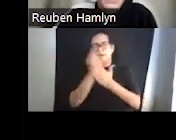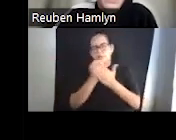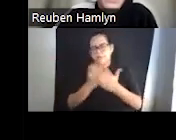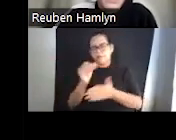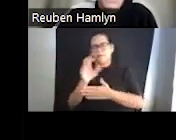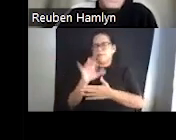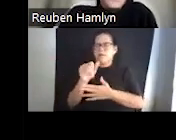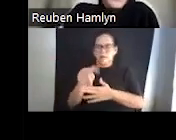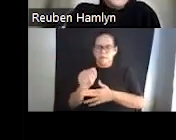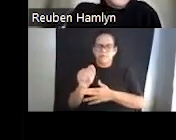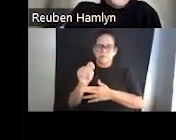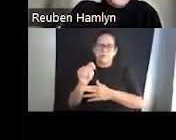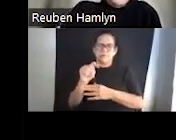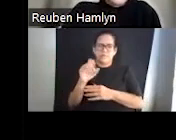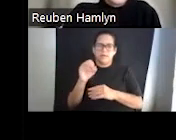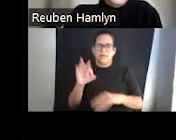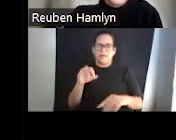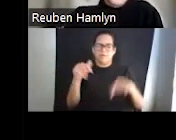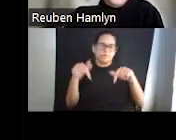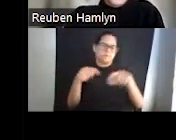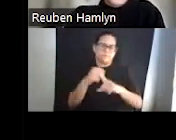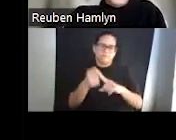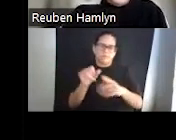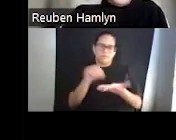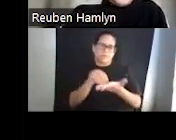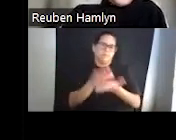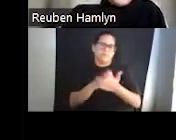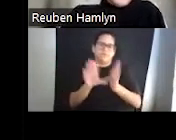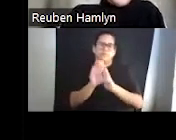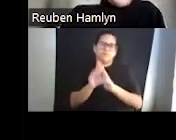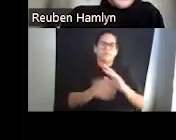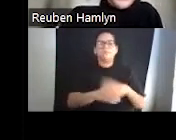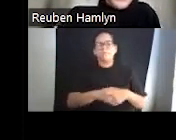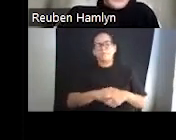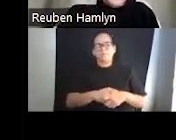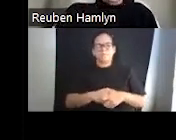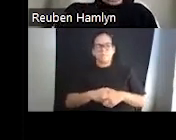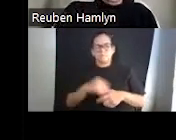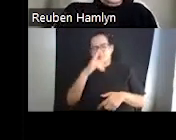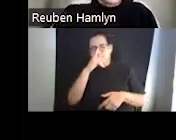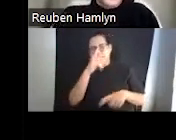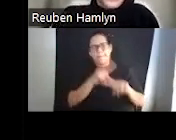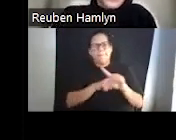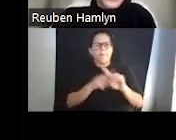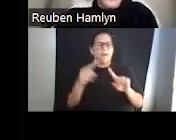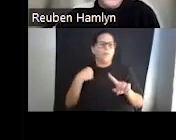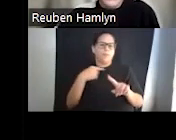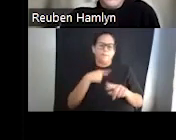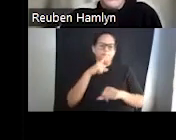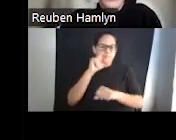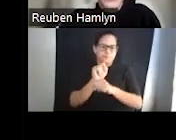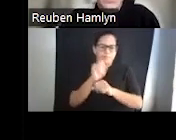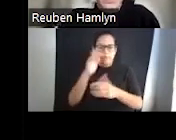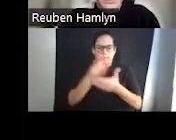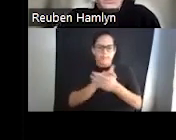craft of in this case, a documentary movie. So, but we firmly believe that